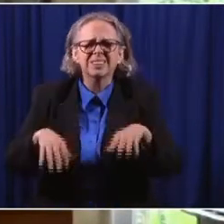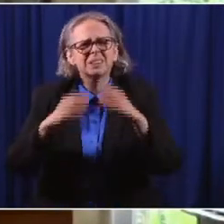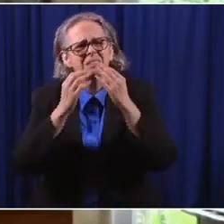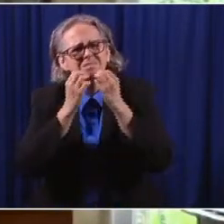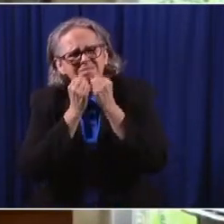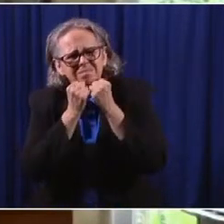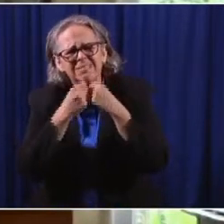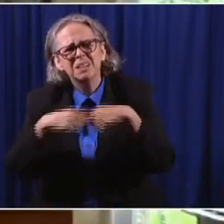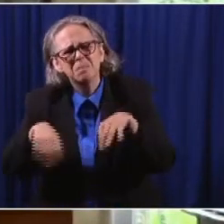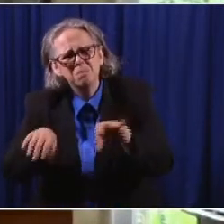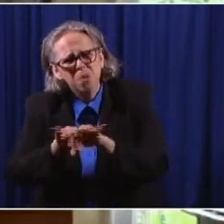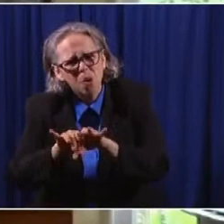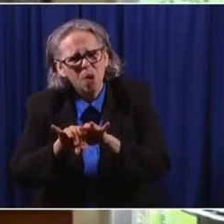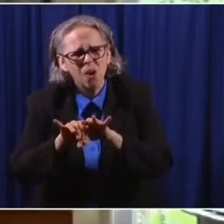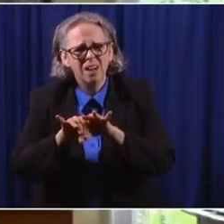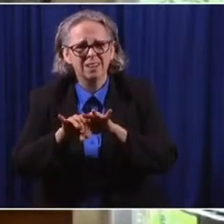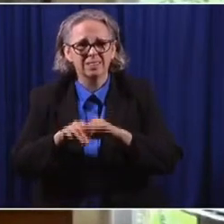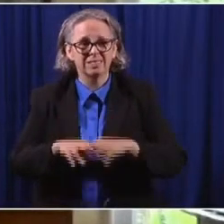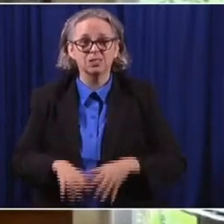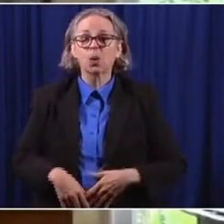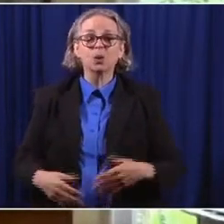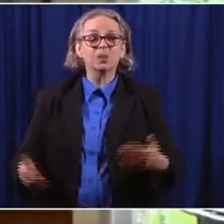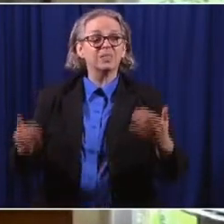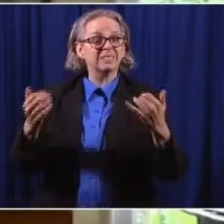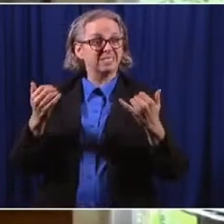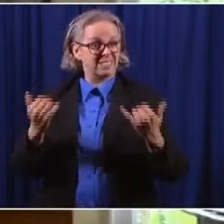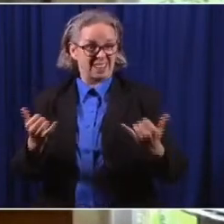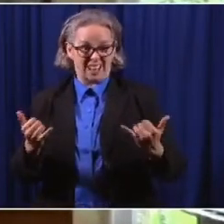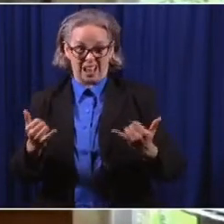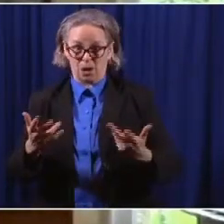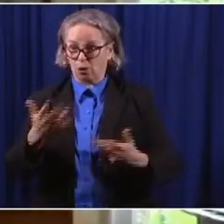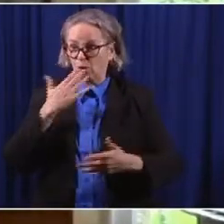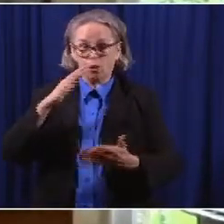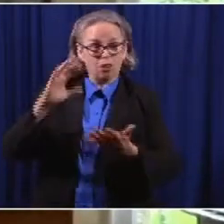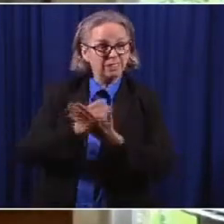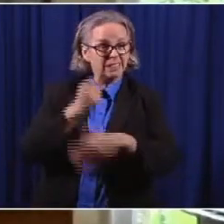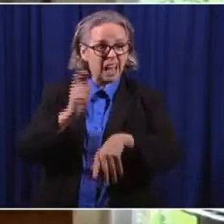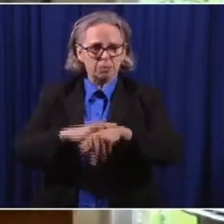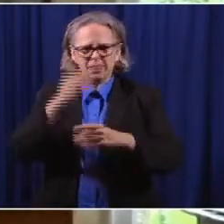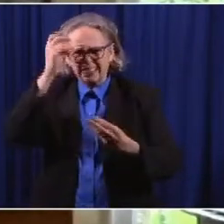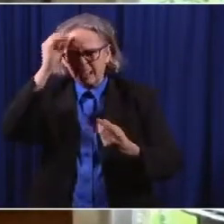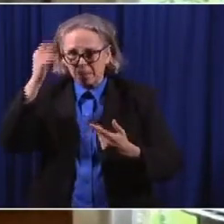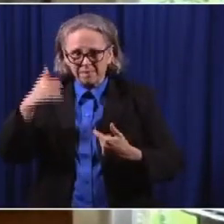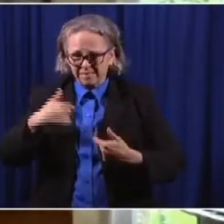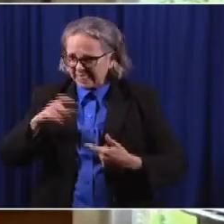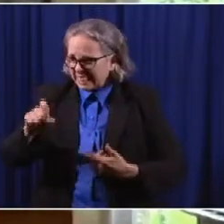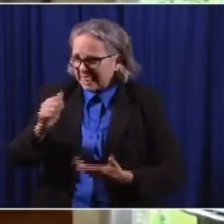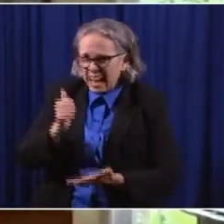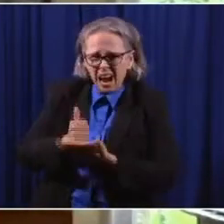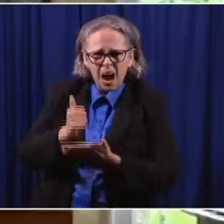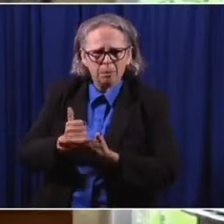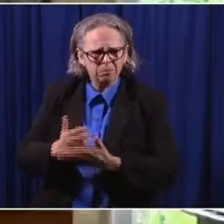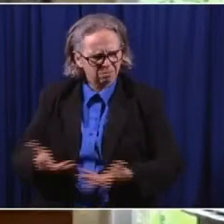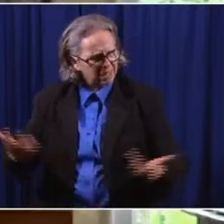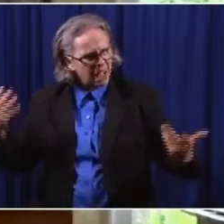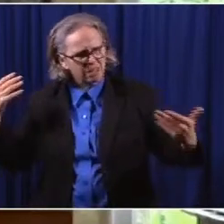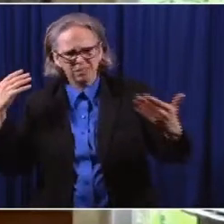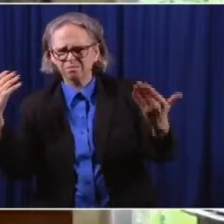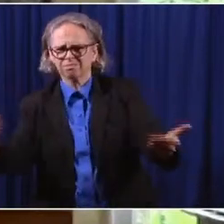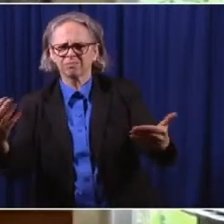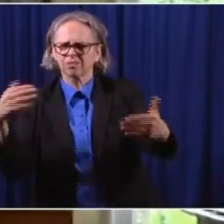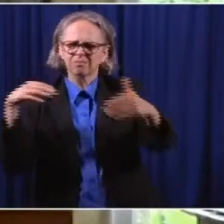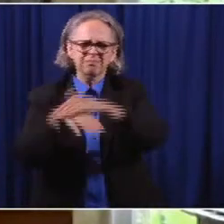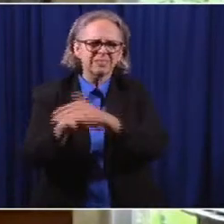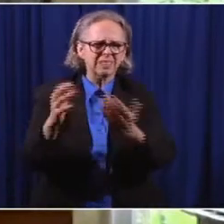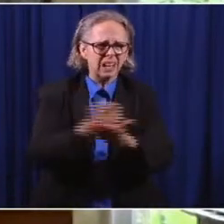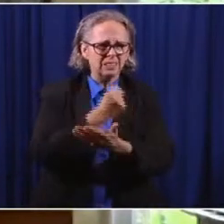about, if you need help, you can get help, and how you can help. And I think, whether you're